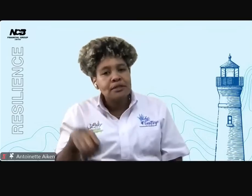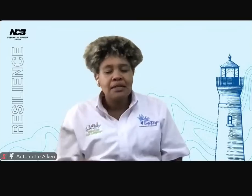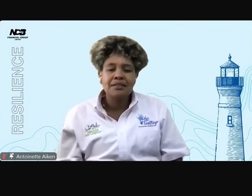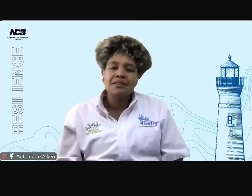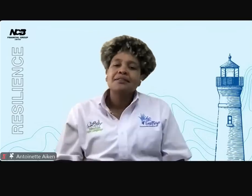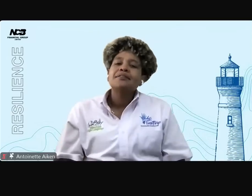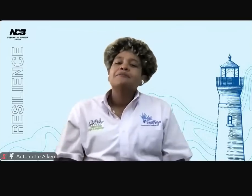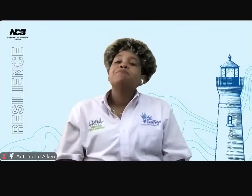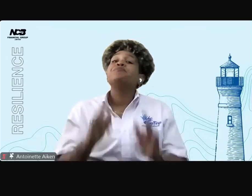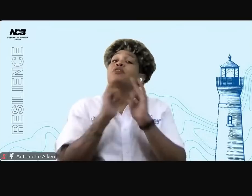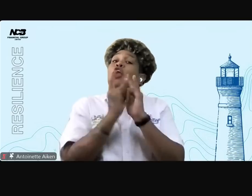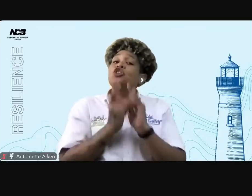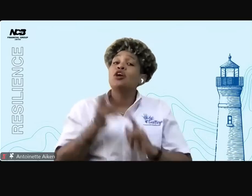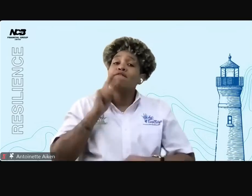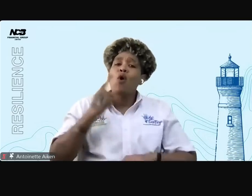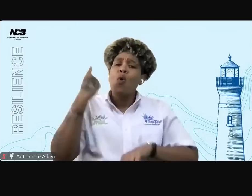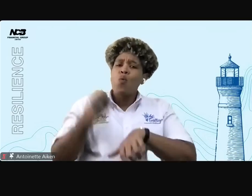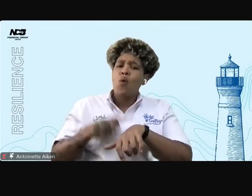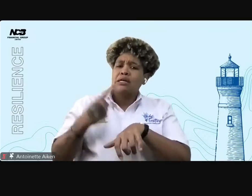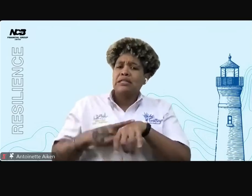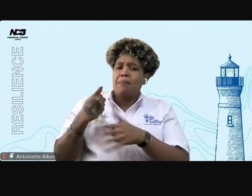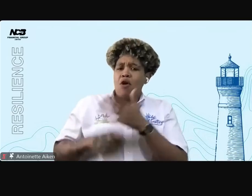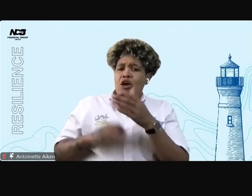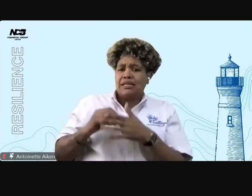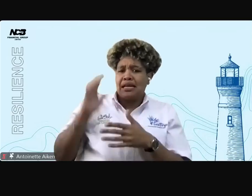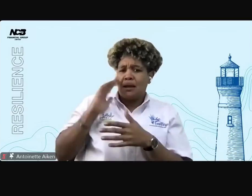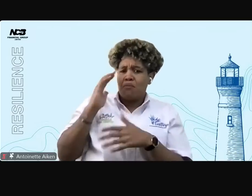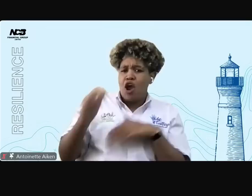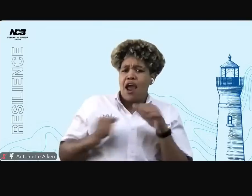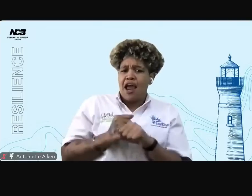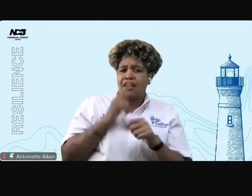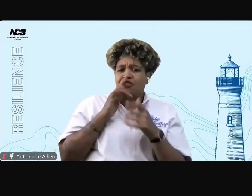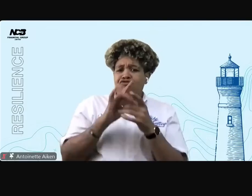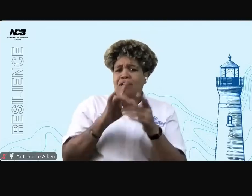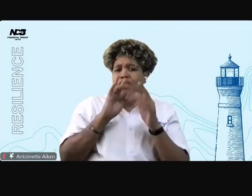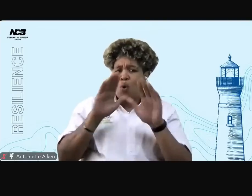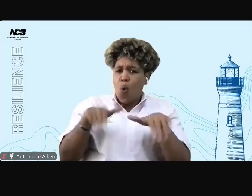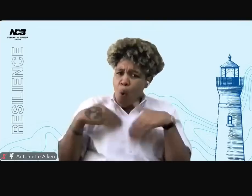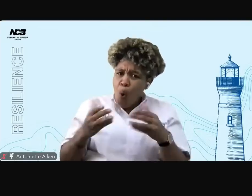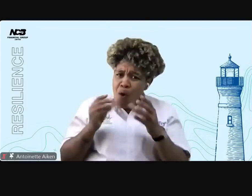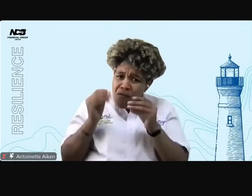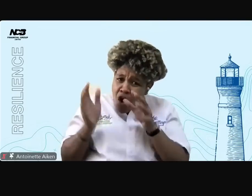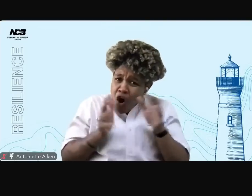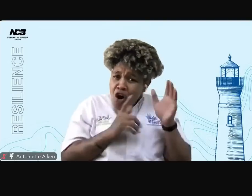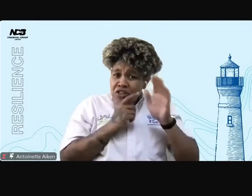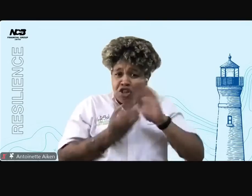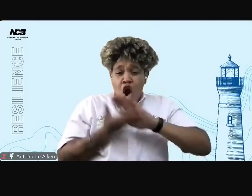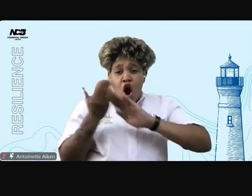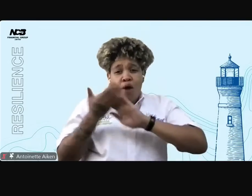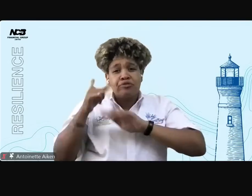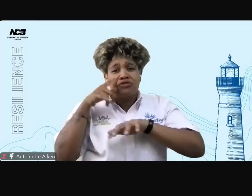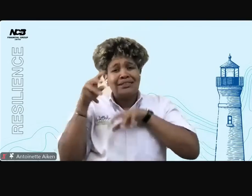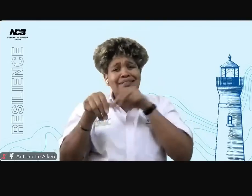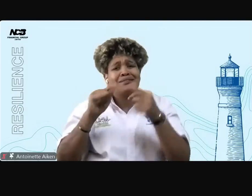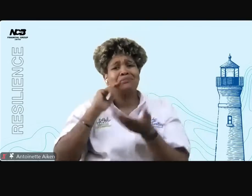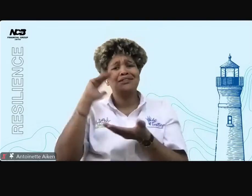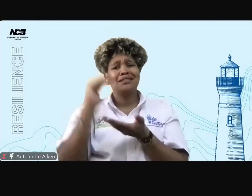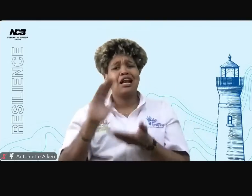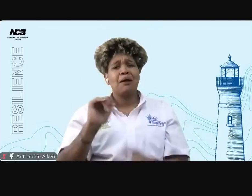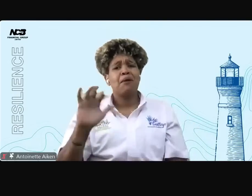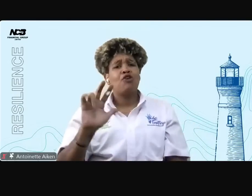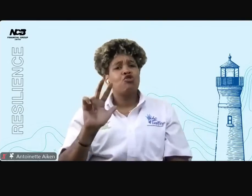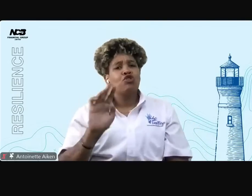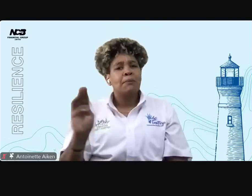Even adjusting for the one-time costs in the prior year related to the reorganization, operating expenses declined by about $3